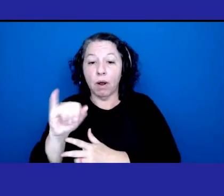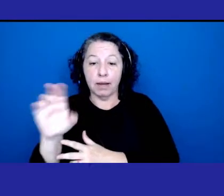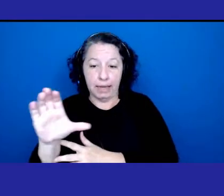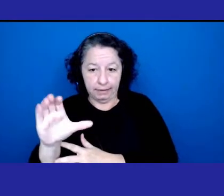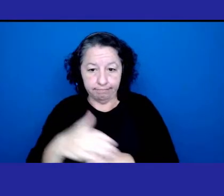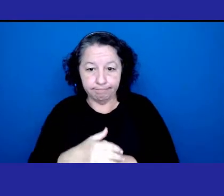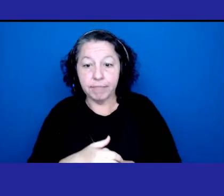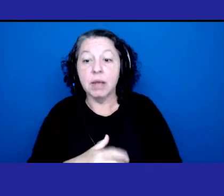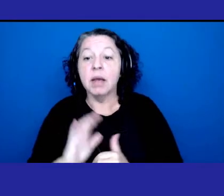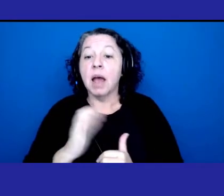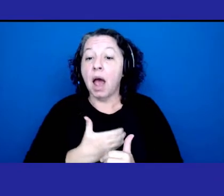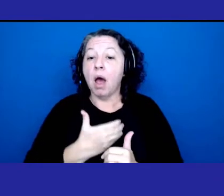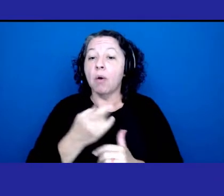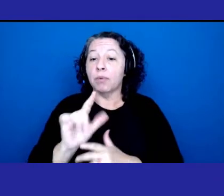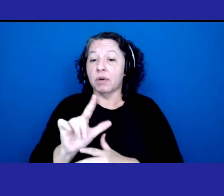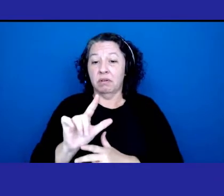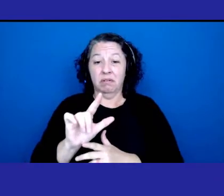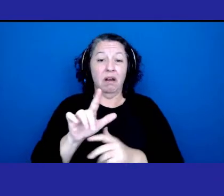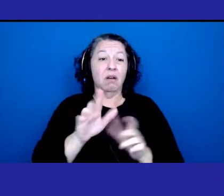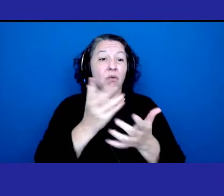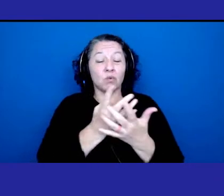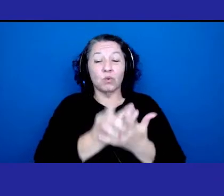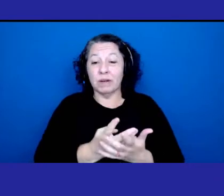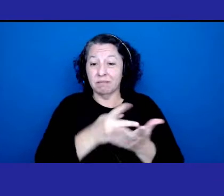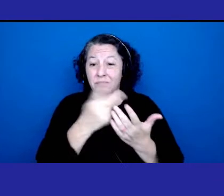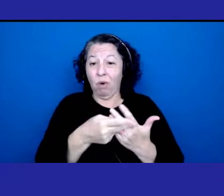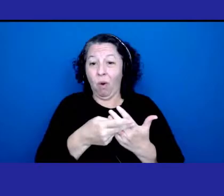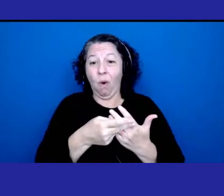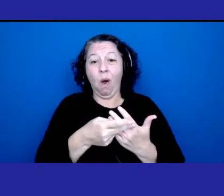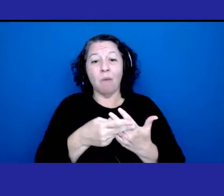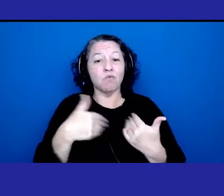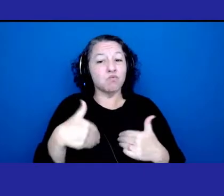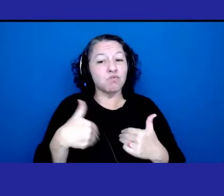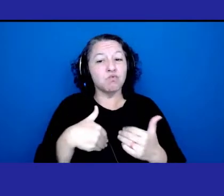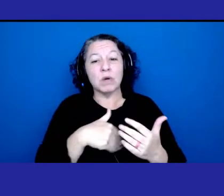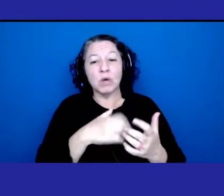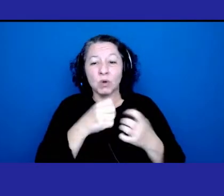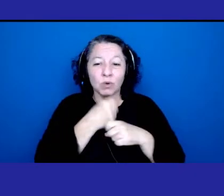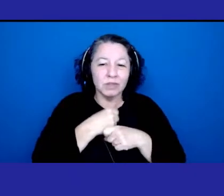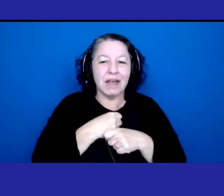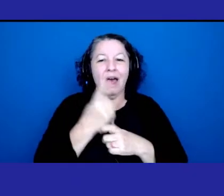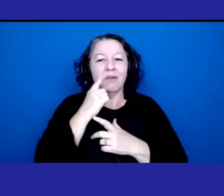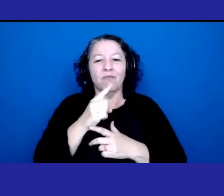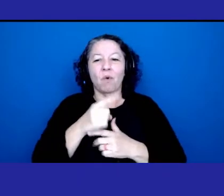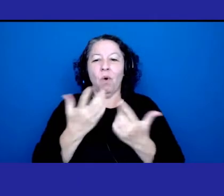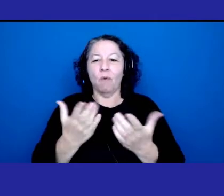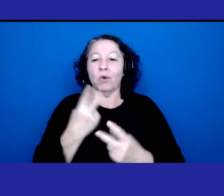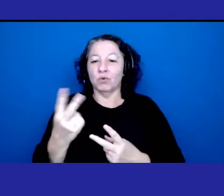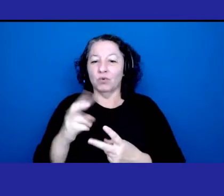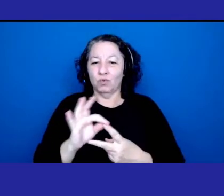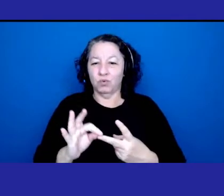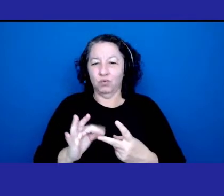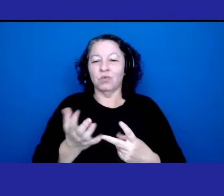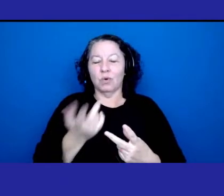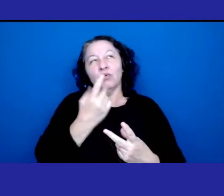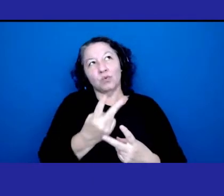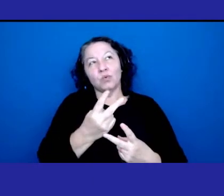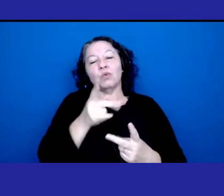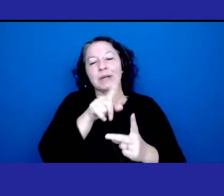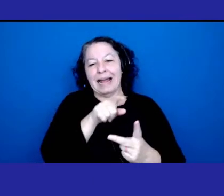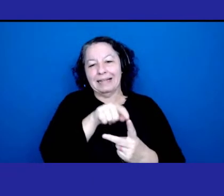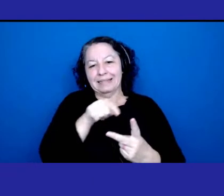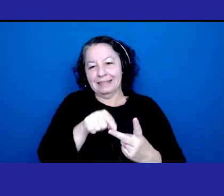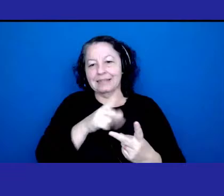Our prenatal screening program is designed around the offering of 2 key tests. We offer